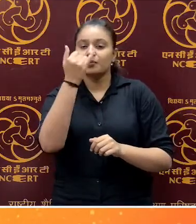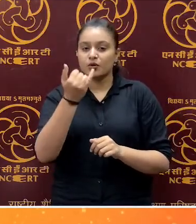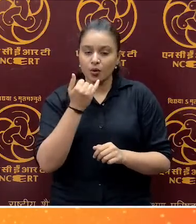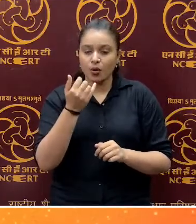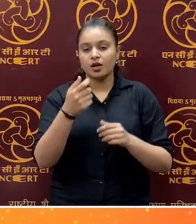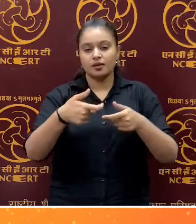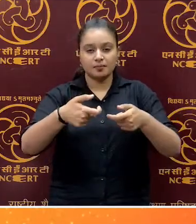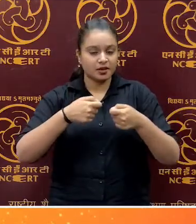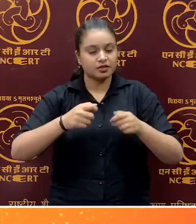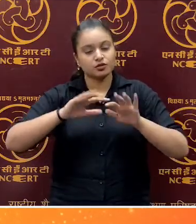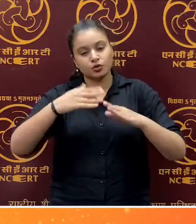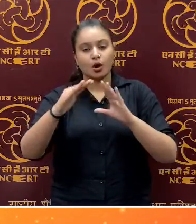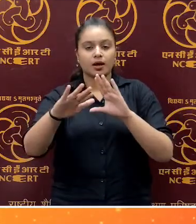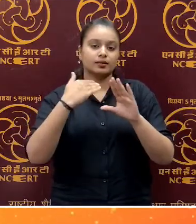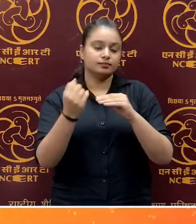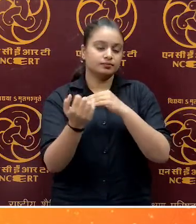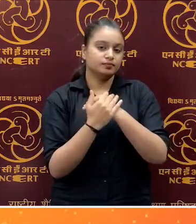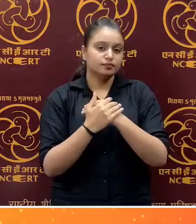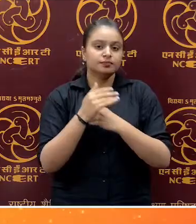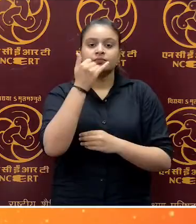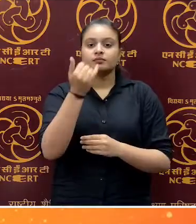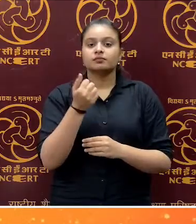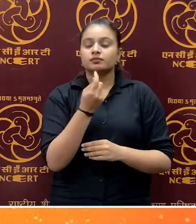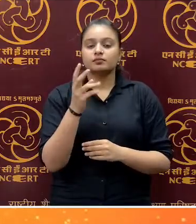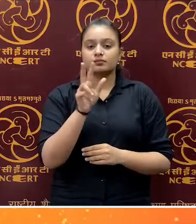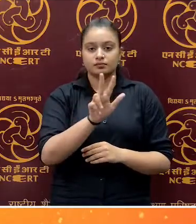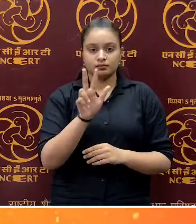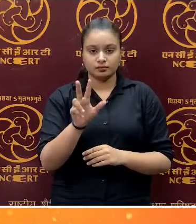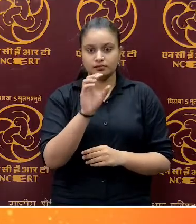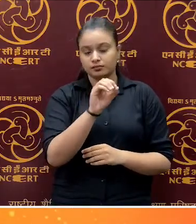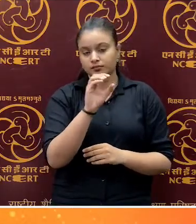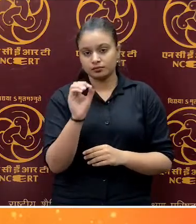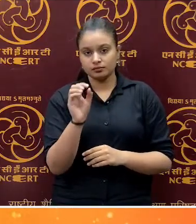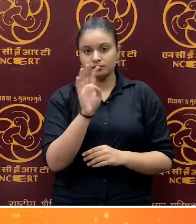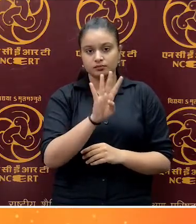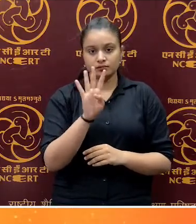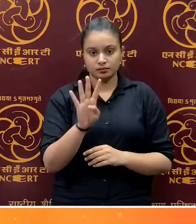message or write an email to us. Our phone number is